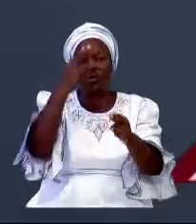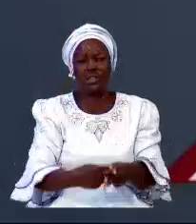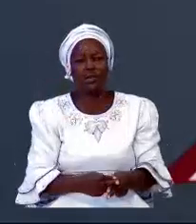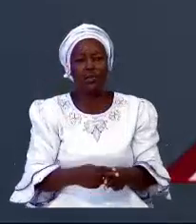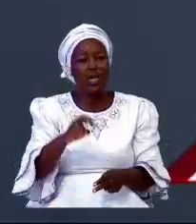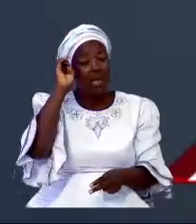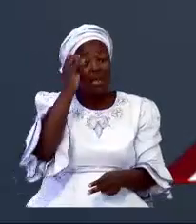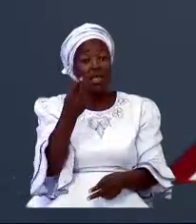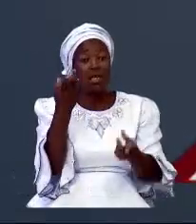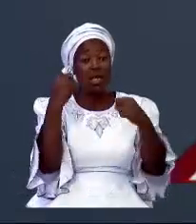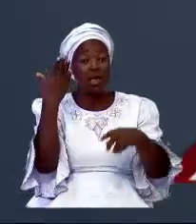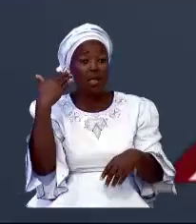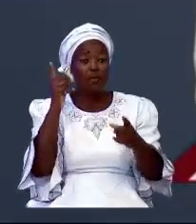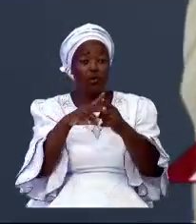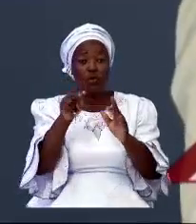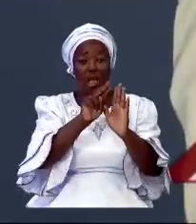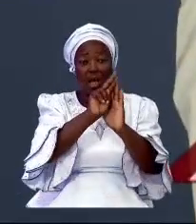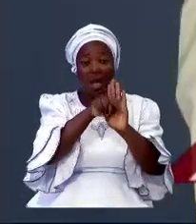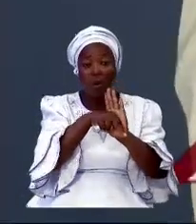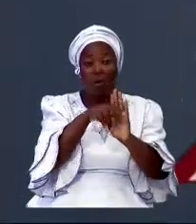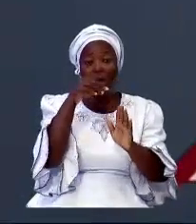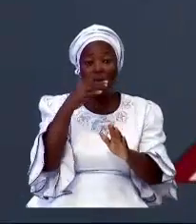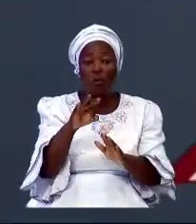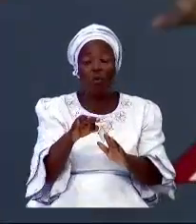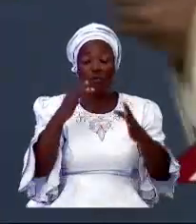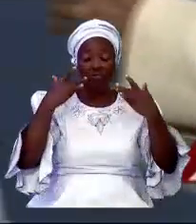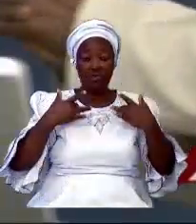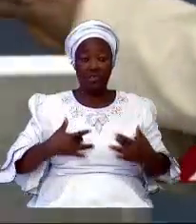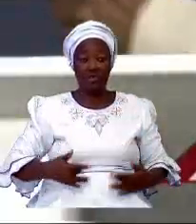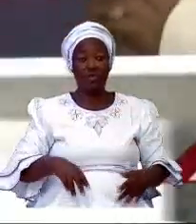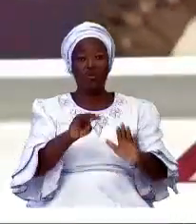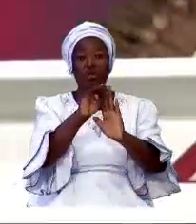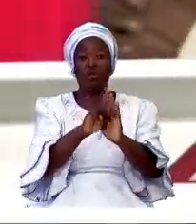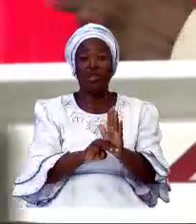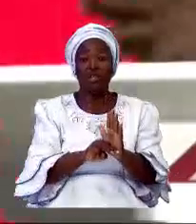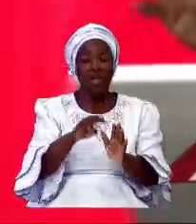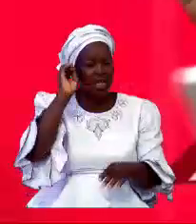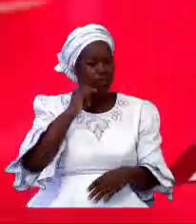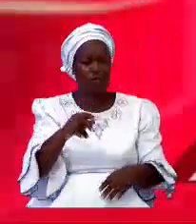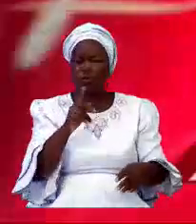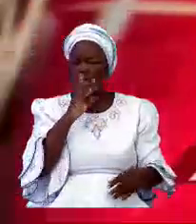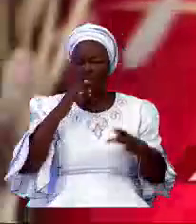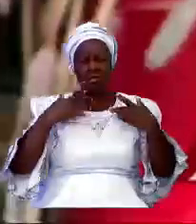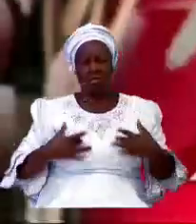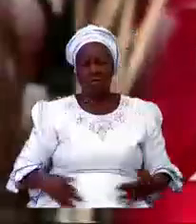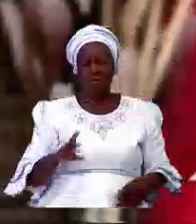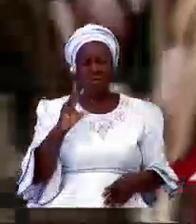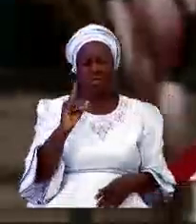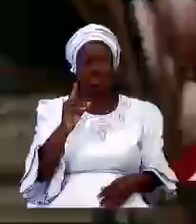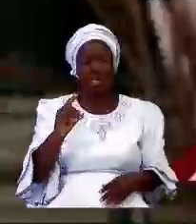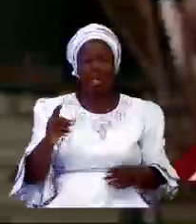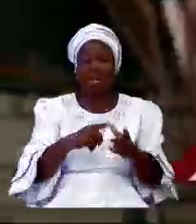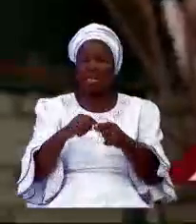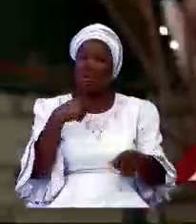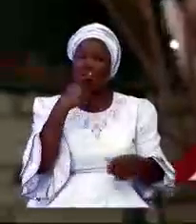you the power for your hour. He came to the hour of perplexity. He